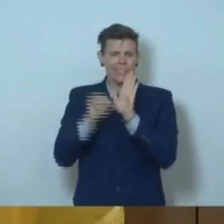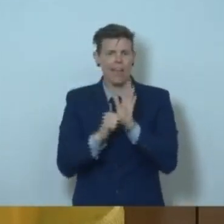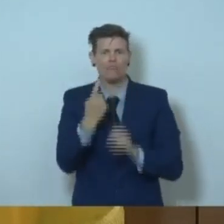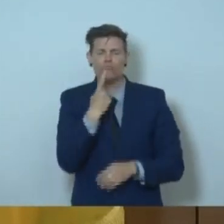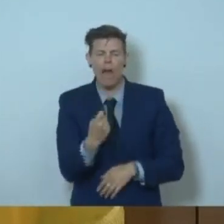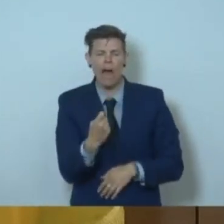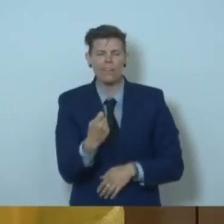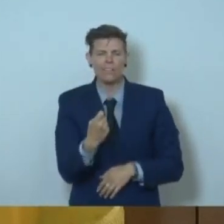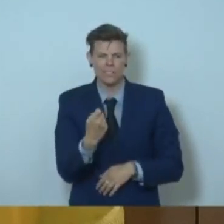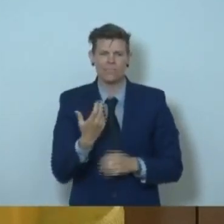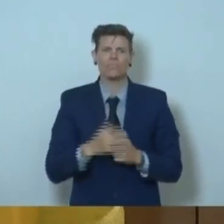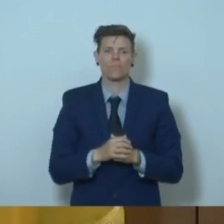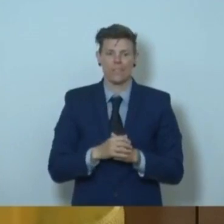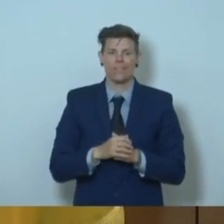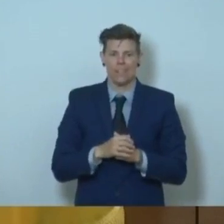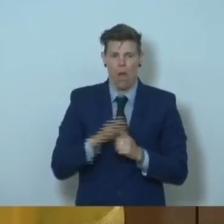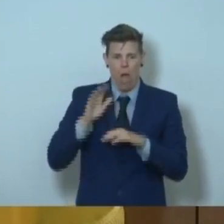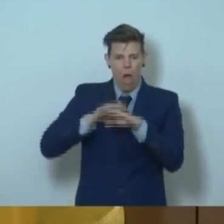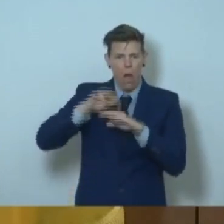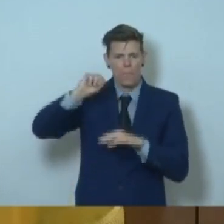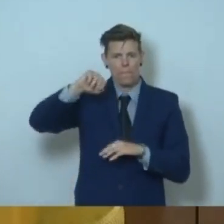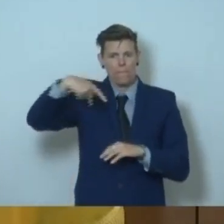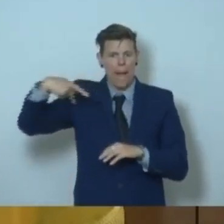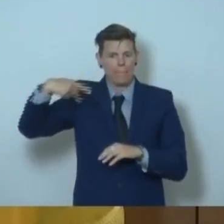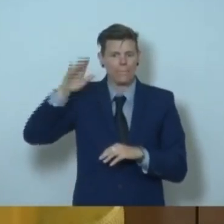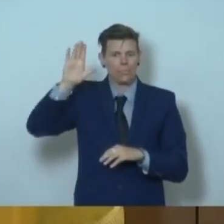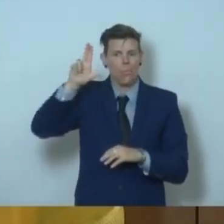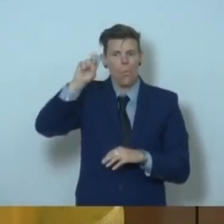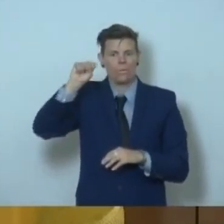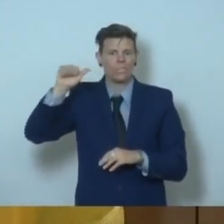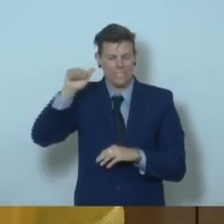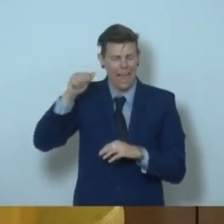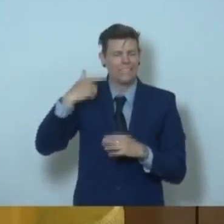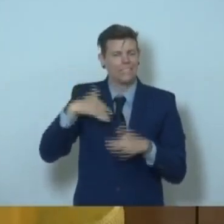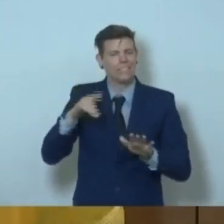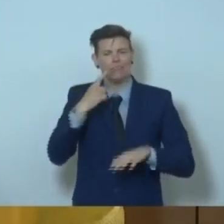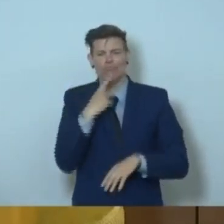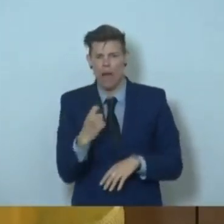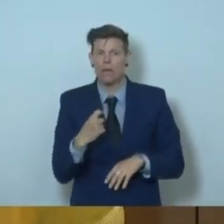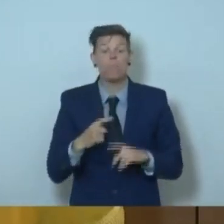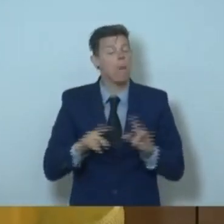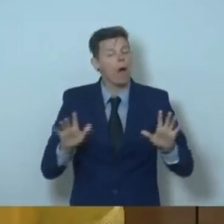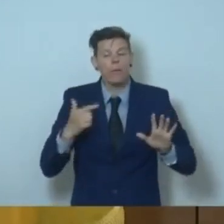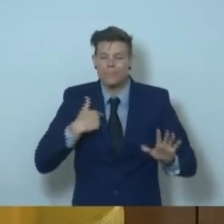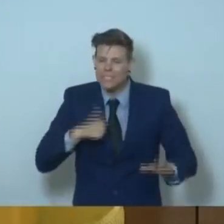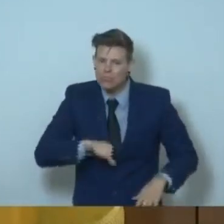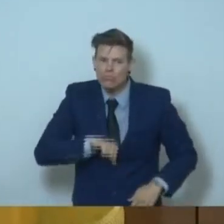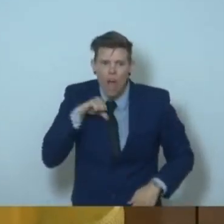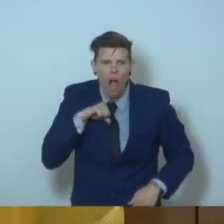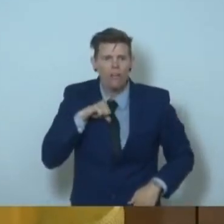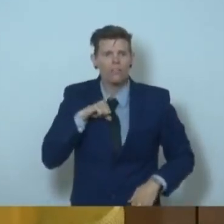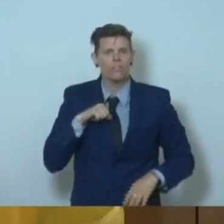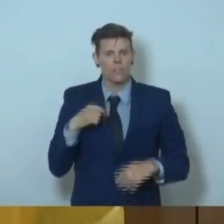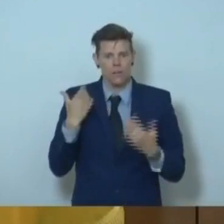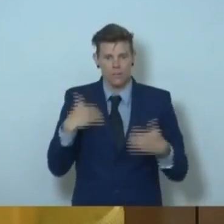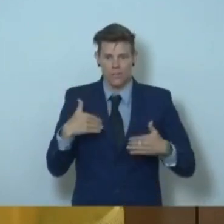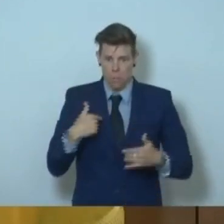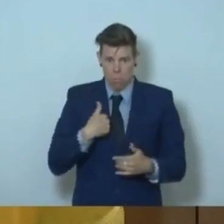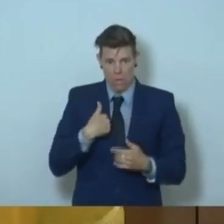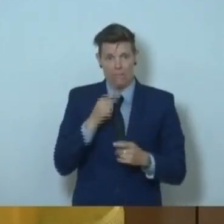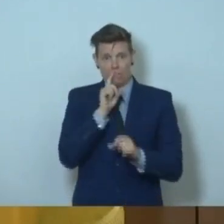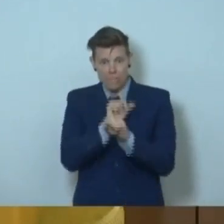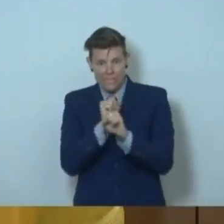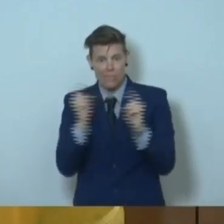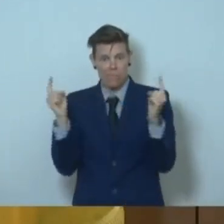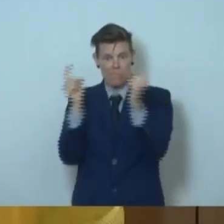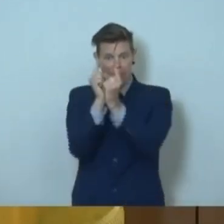United States map about where states are on their gating criteria. I'm actually still proud that we were the first to meet gating criteria. A lot of our gating